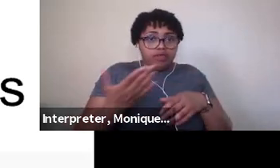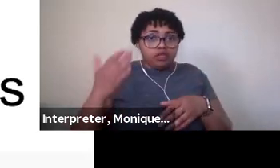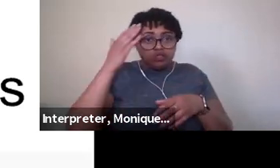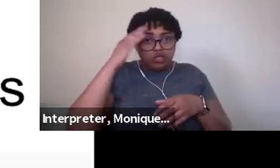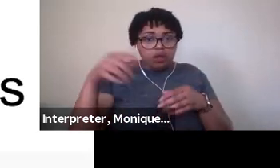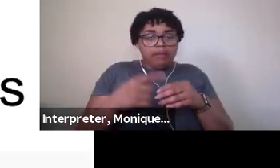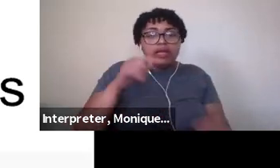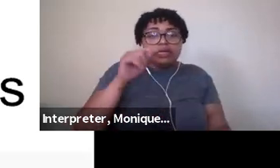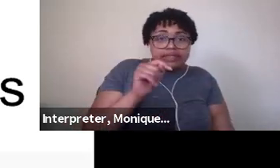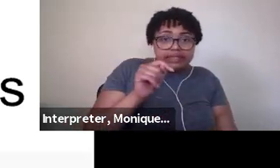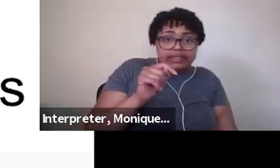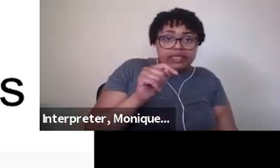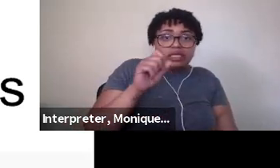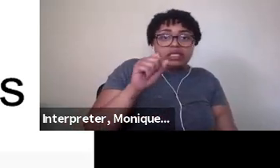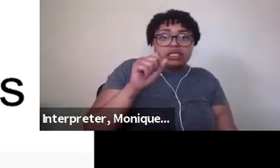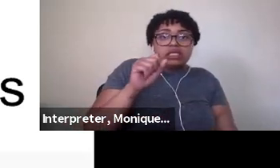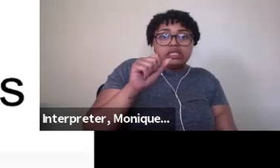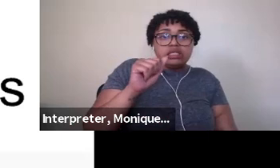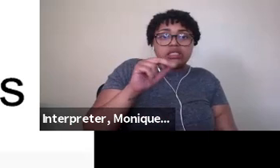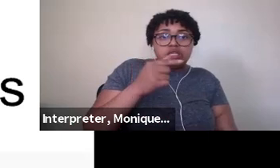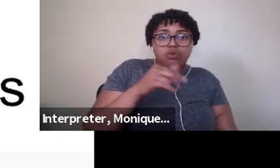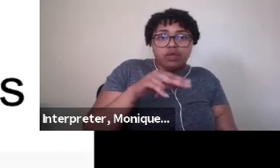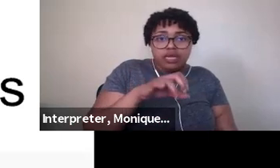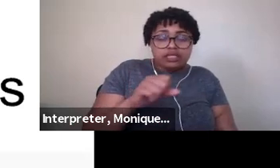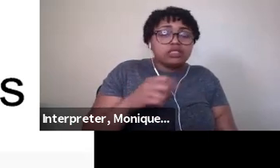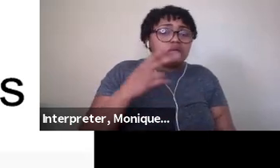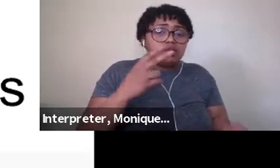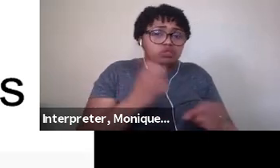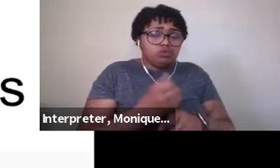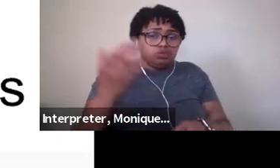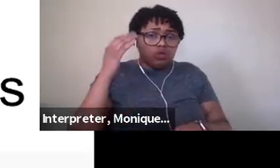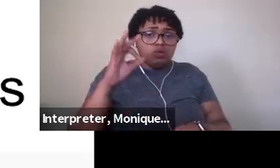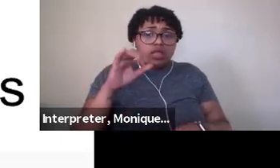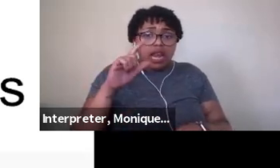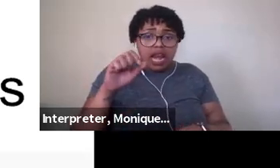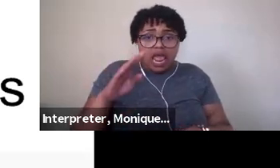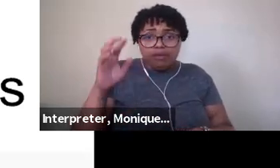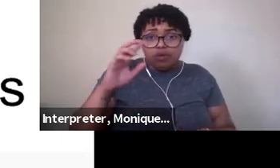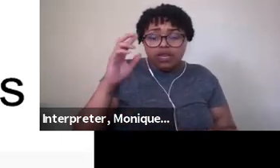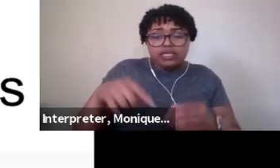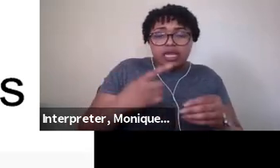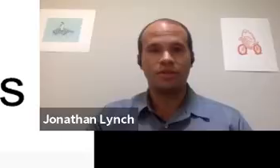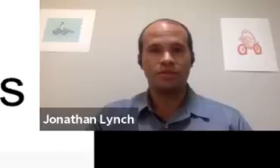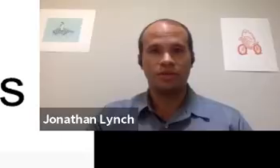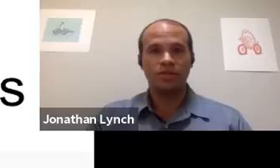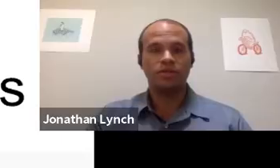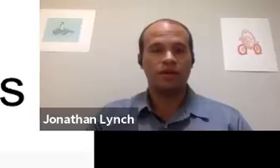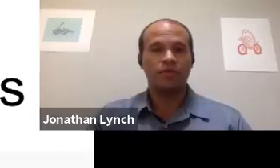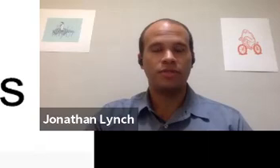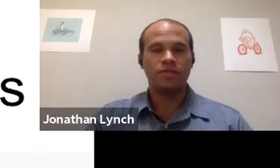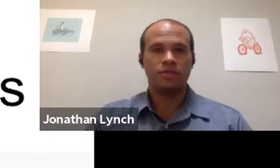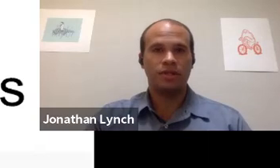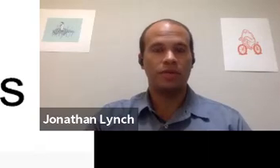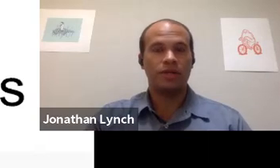Trisibacter sanguinis. So about 2 years ago, Federico Rey's lab found that this type strain of Trisibacter sanguinis,